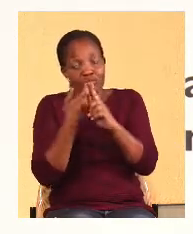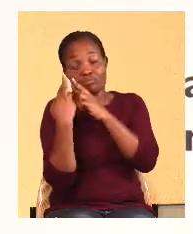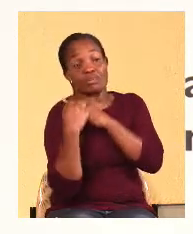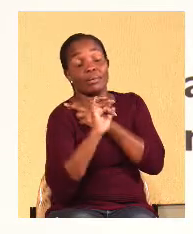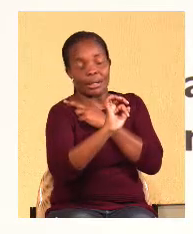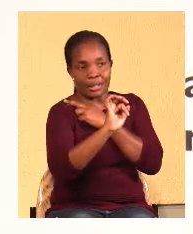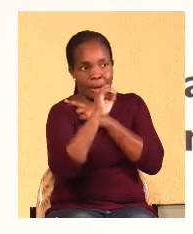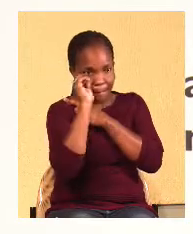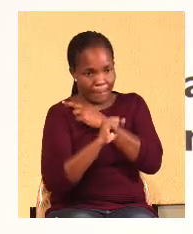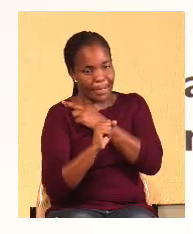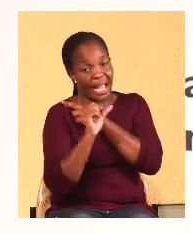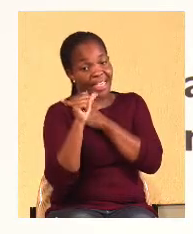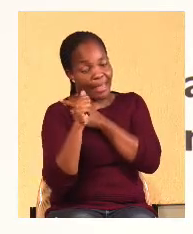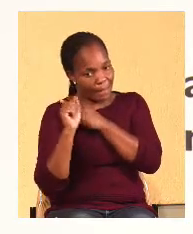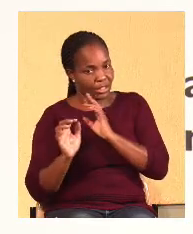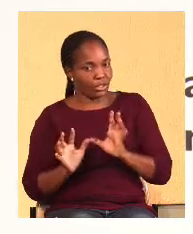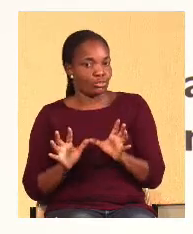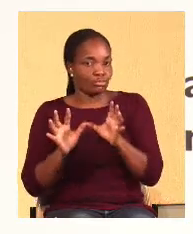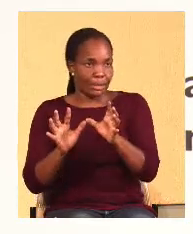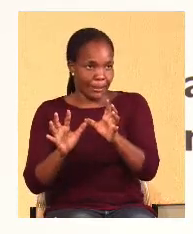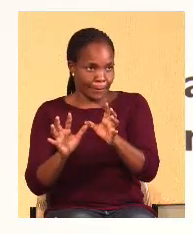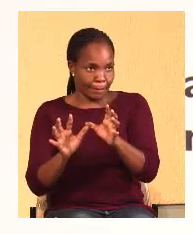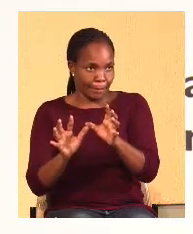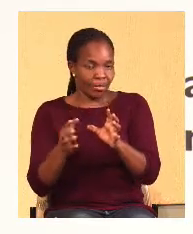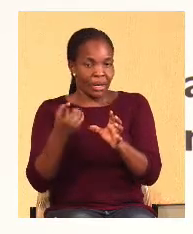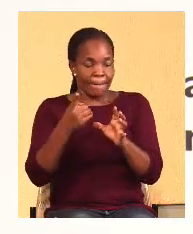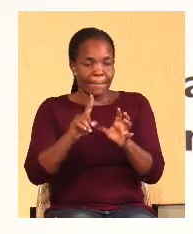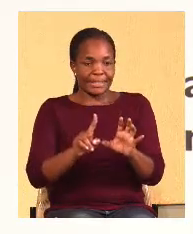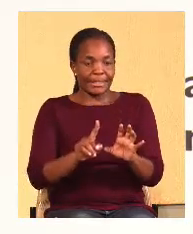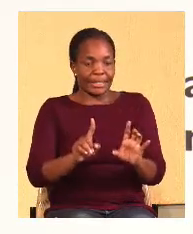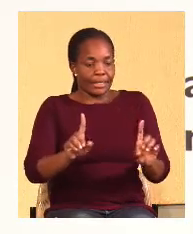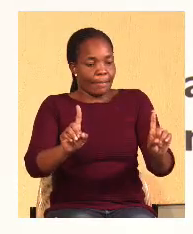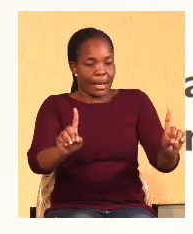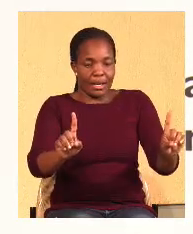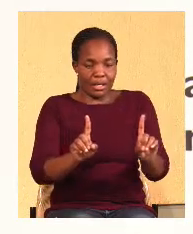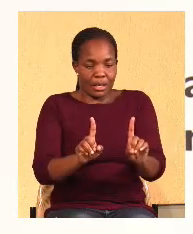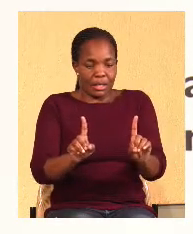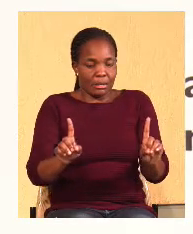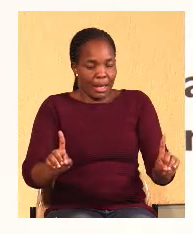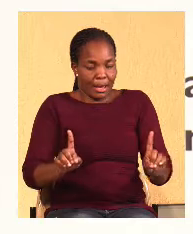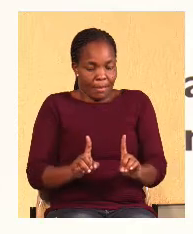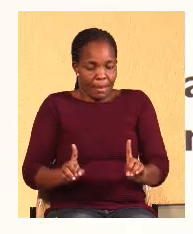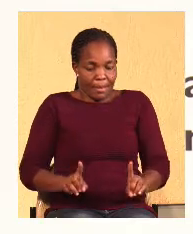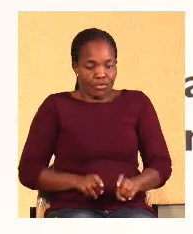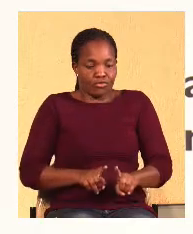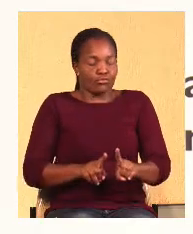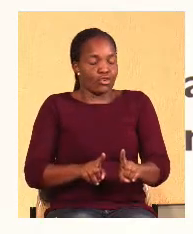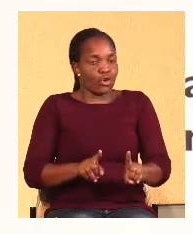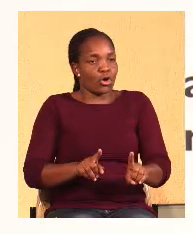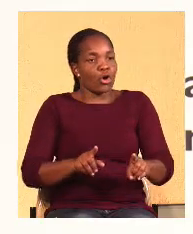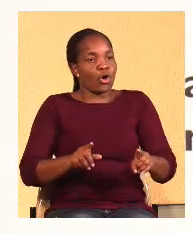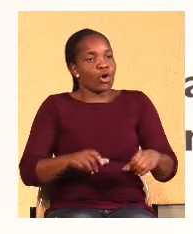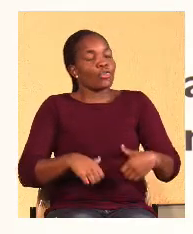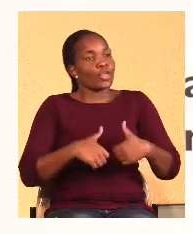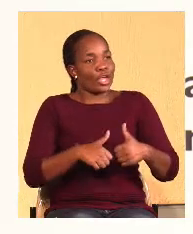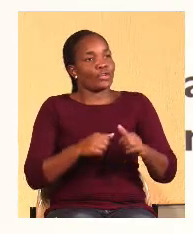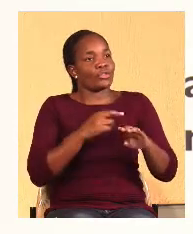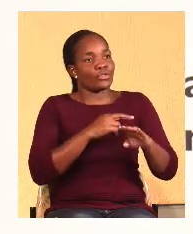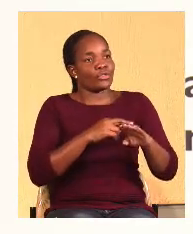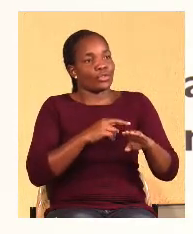meet. But they must make sure that they meet in an environment that complies with the health protocols. What Parliament will probably